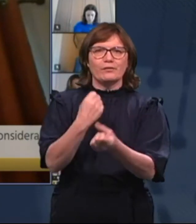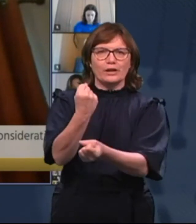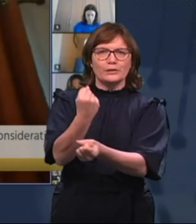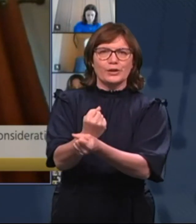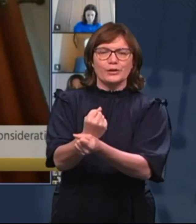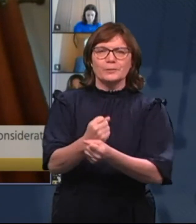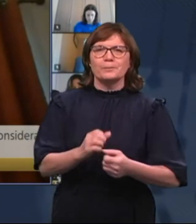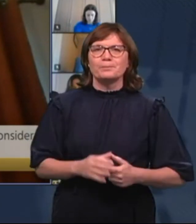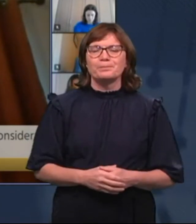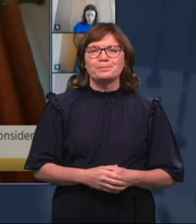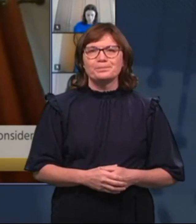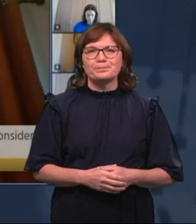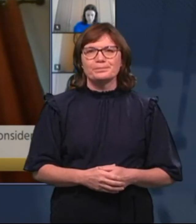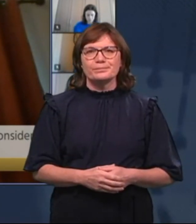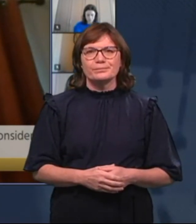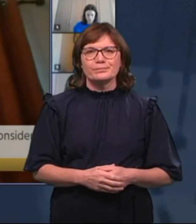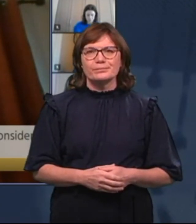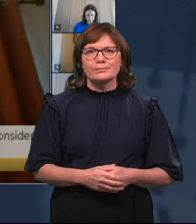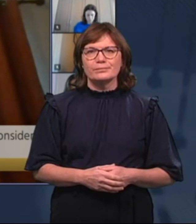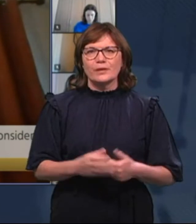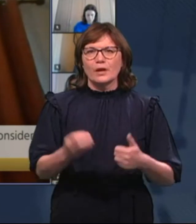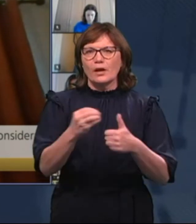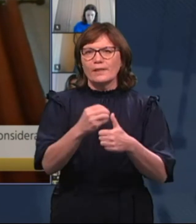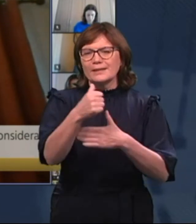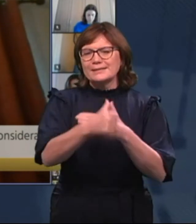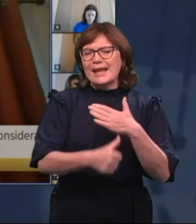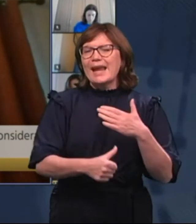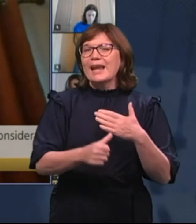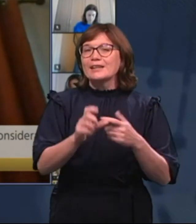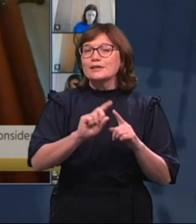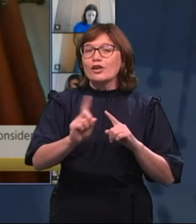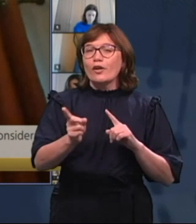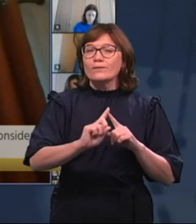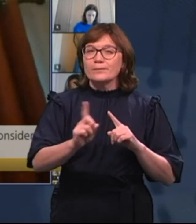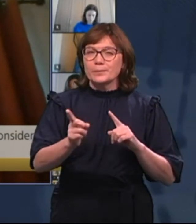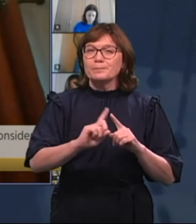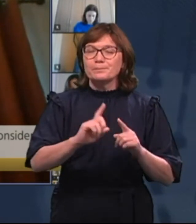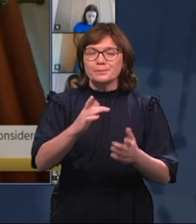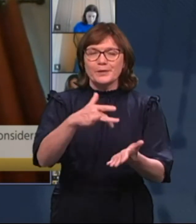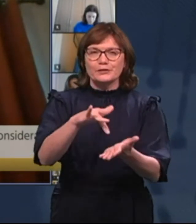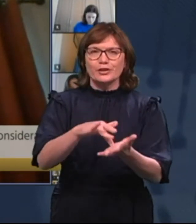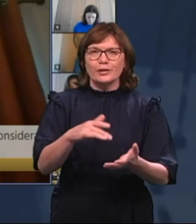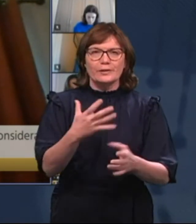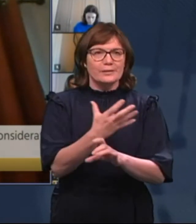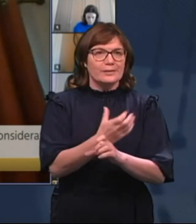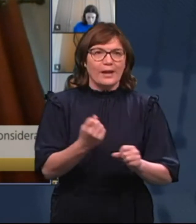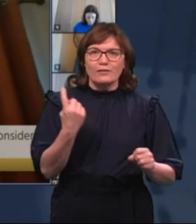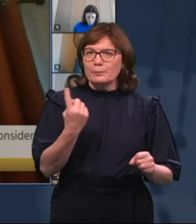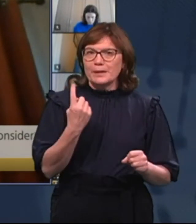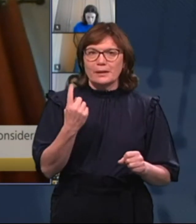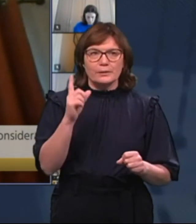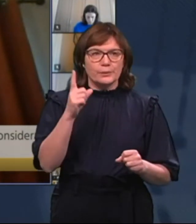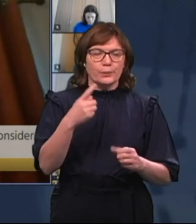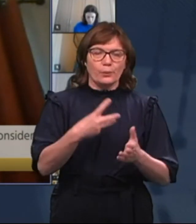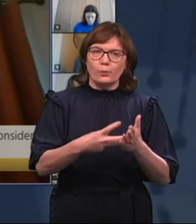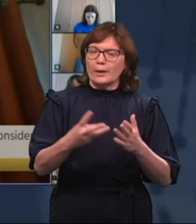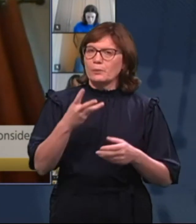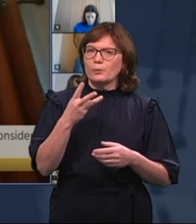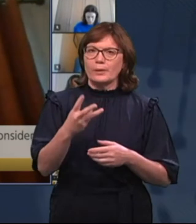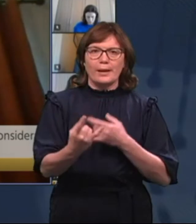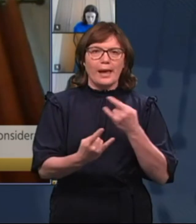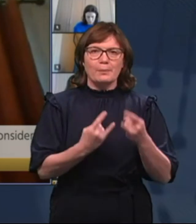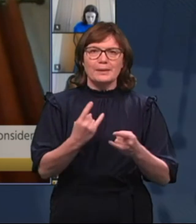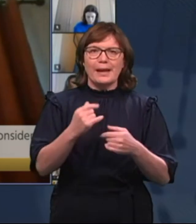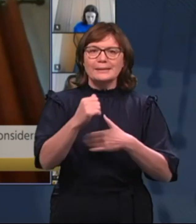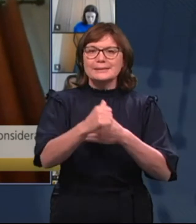other piece is around the day services. Yeah, there has never been, and I don't know when it will ever happen, so a